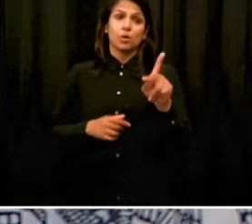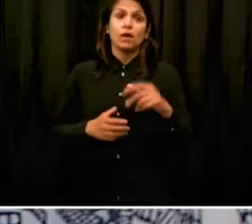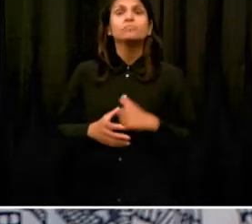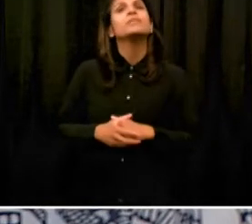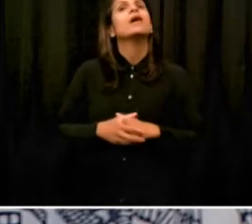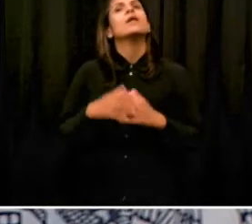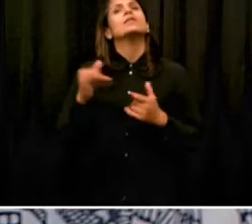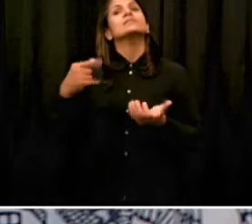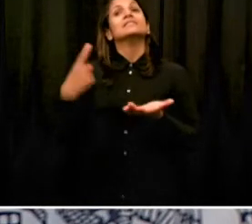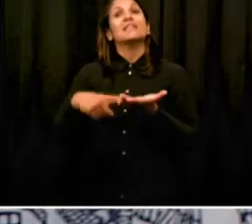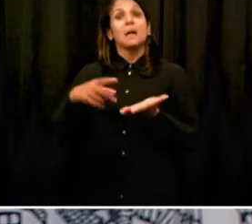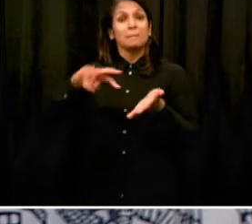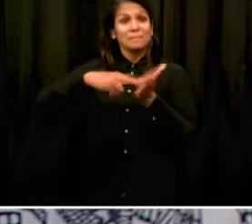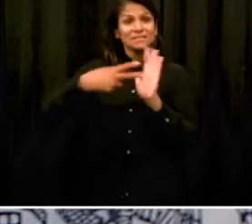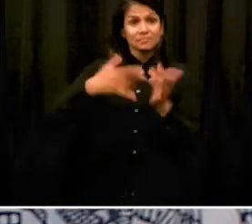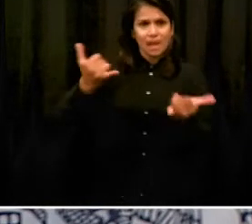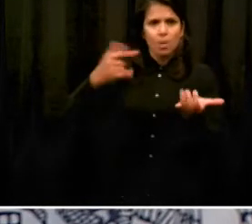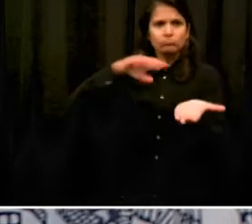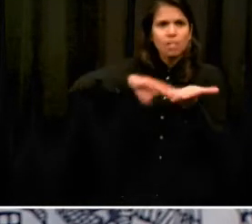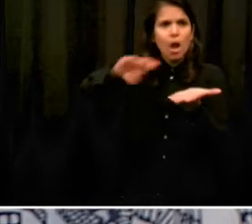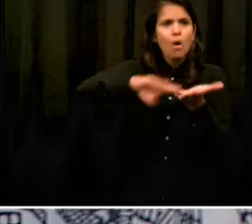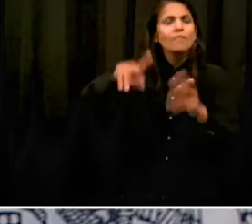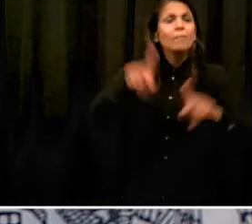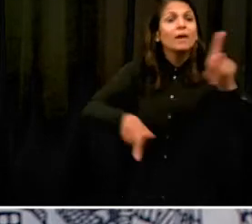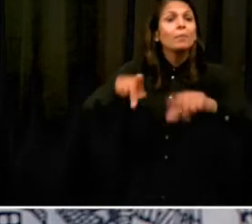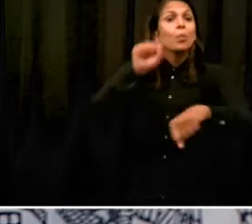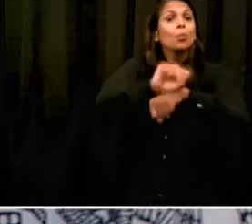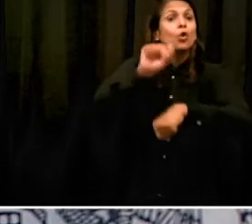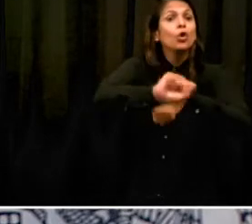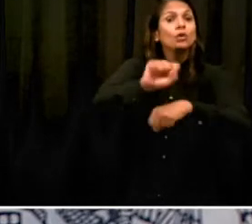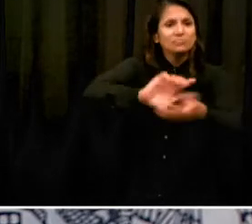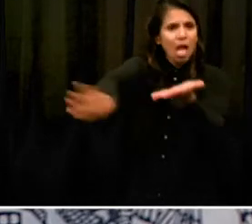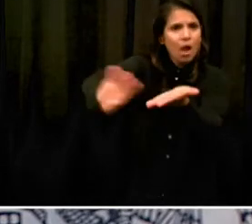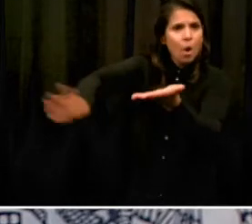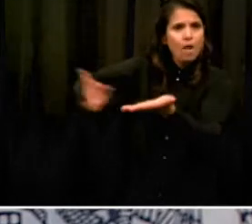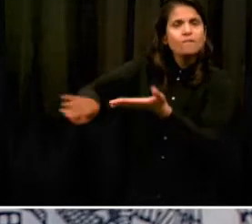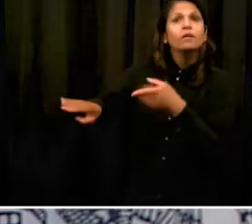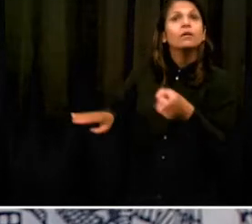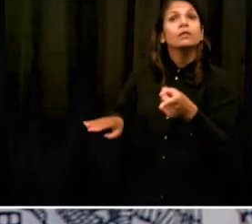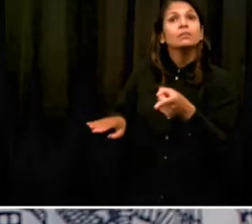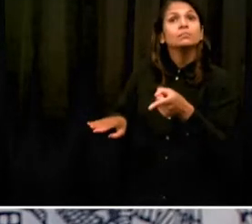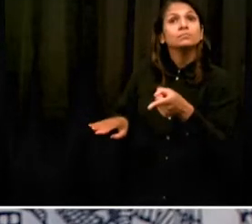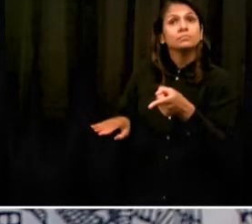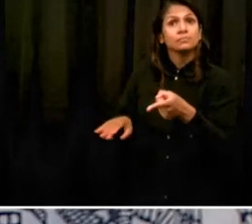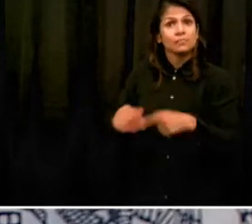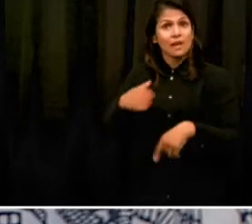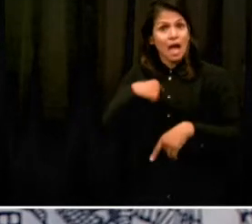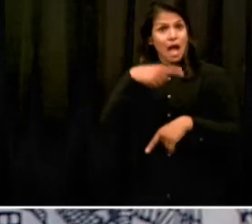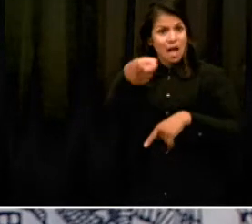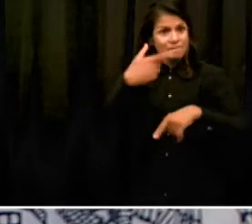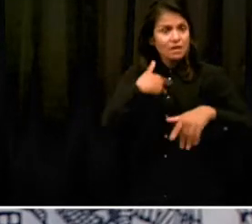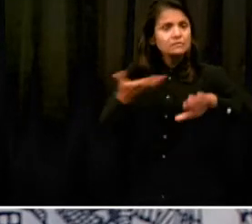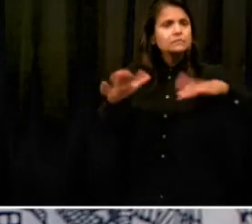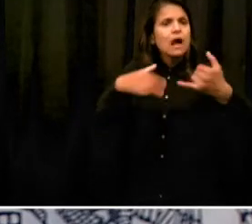unions to find these savings? And if there's not a timeline, is this just a negotiation